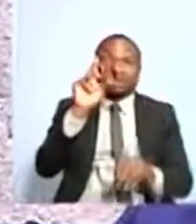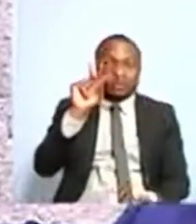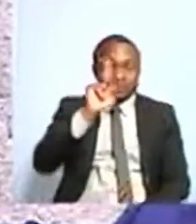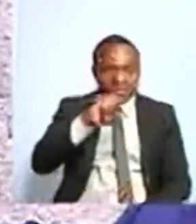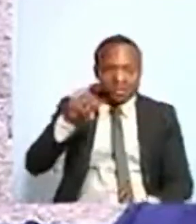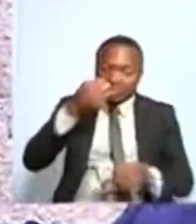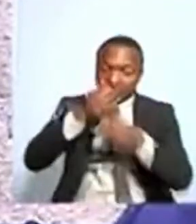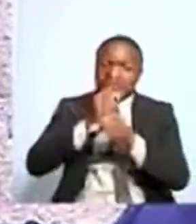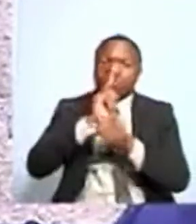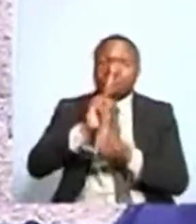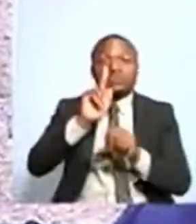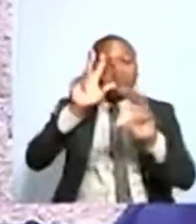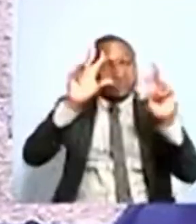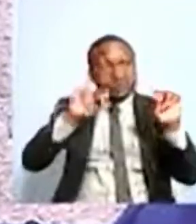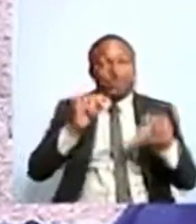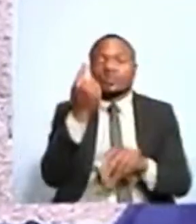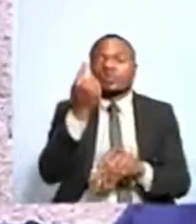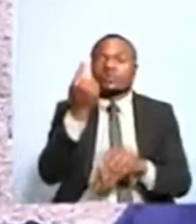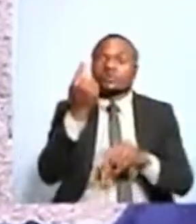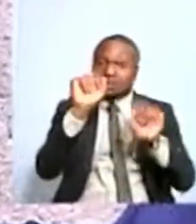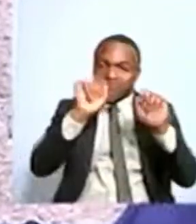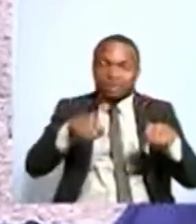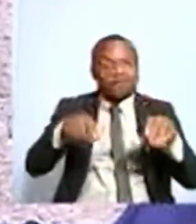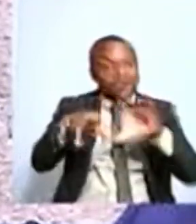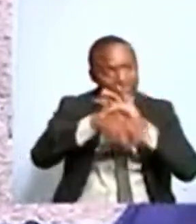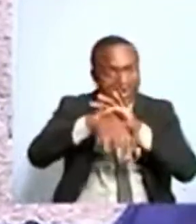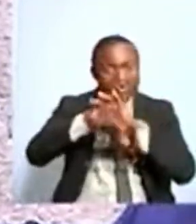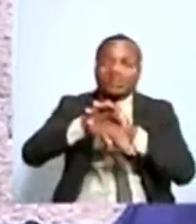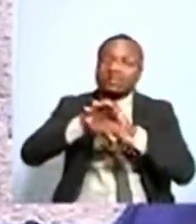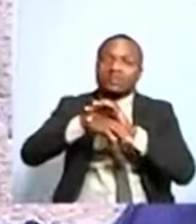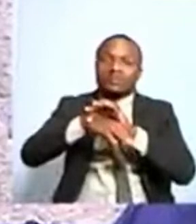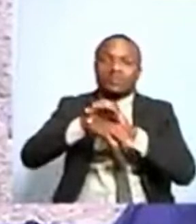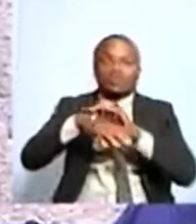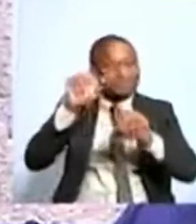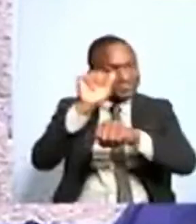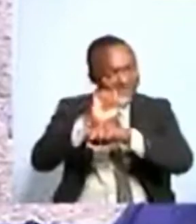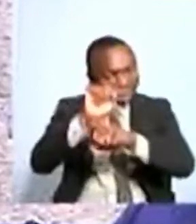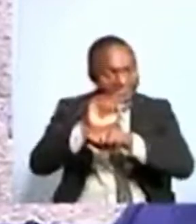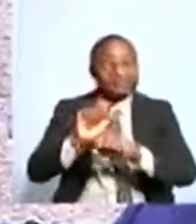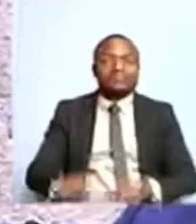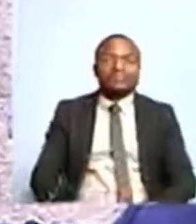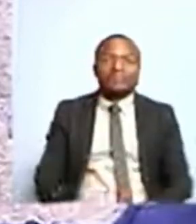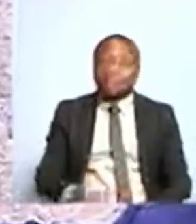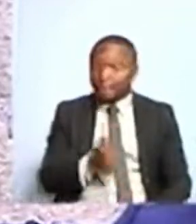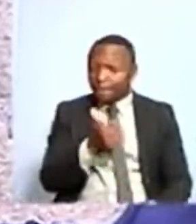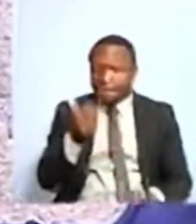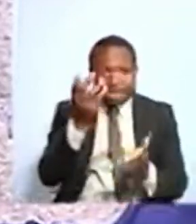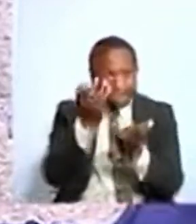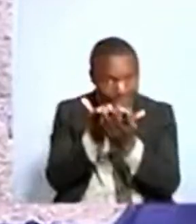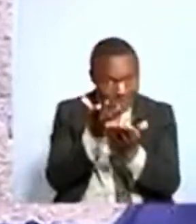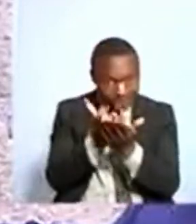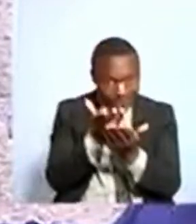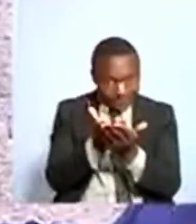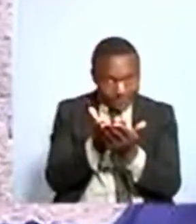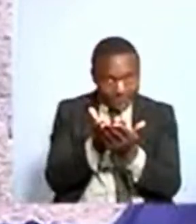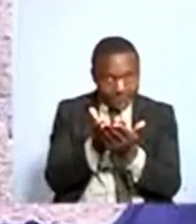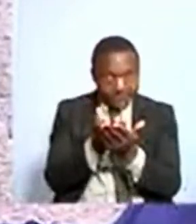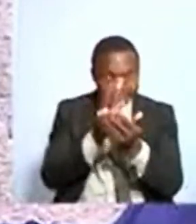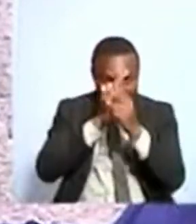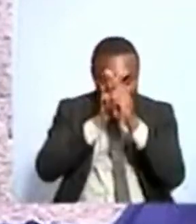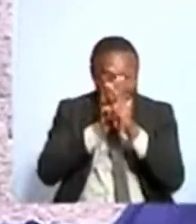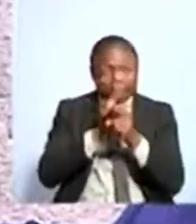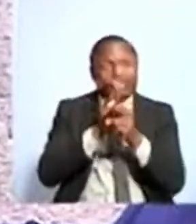make sure no one can interfere with his prosecutorial responsibilities. So any suggestion, Mr.